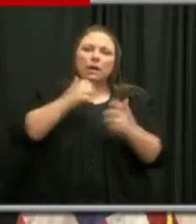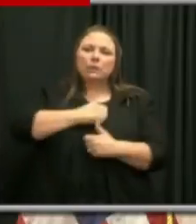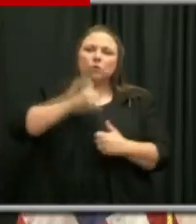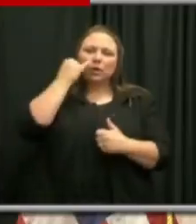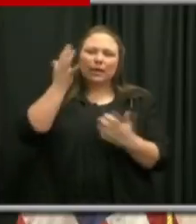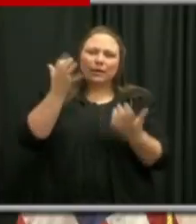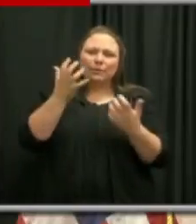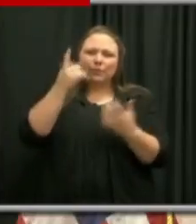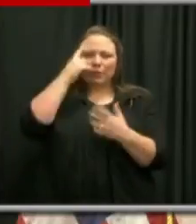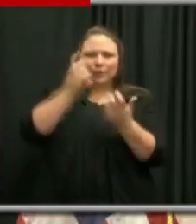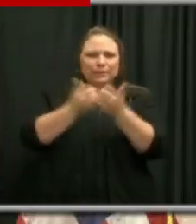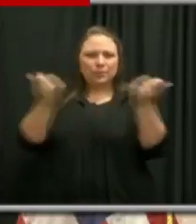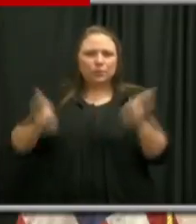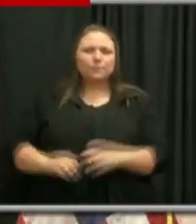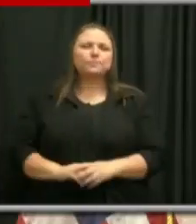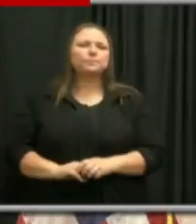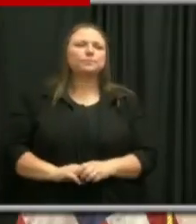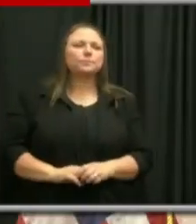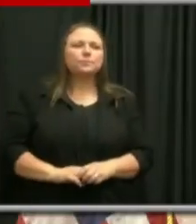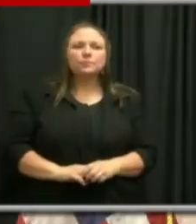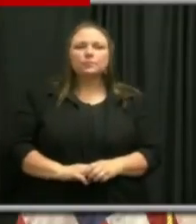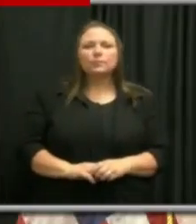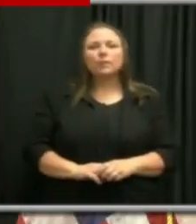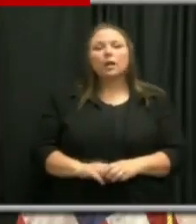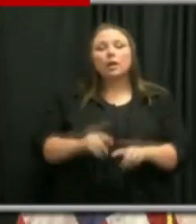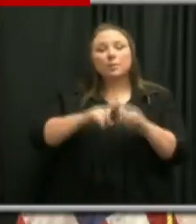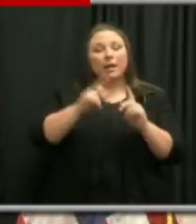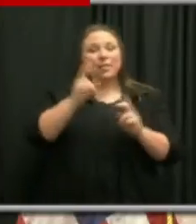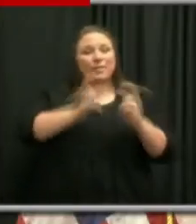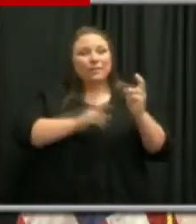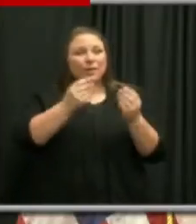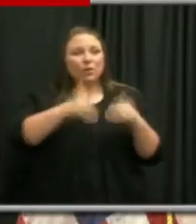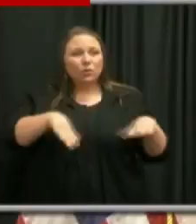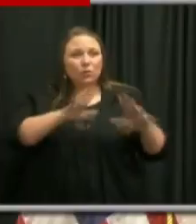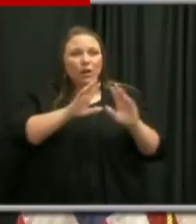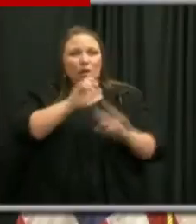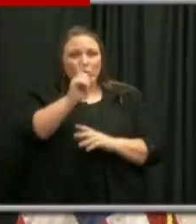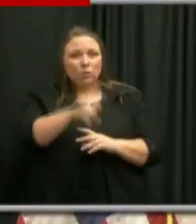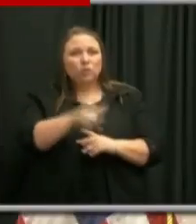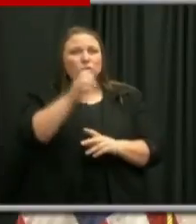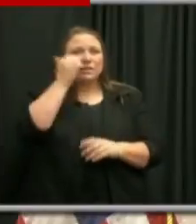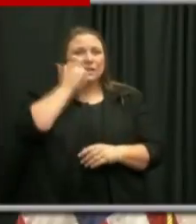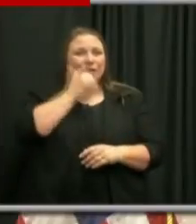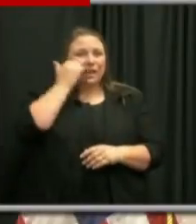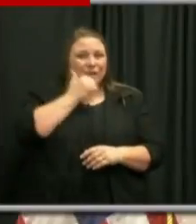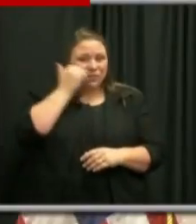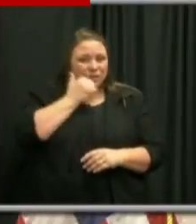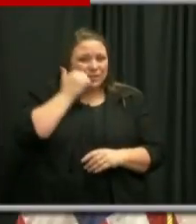separate. Now regarding the fairgrounds question, every day the fairgrounds are